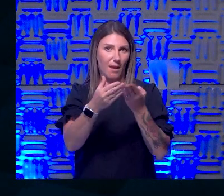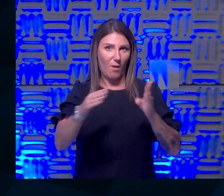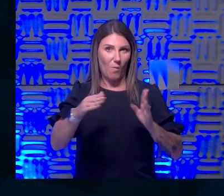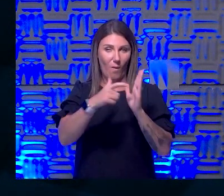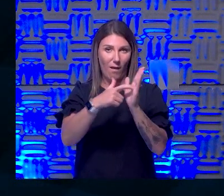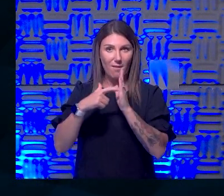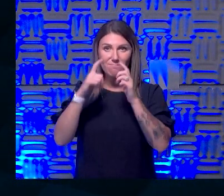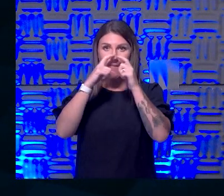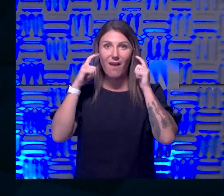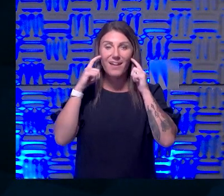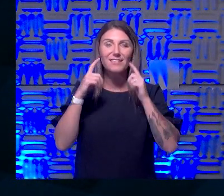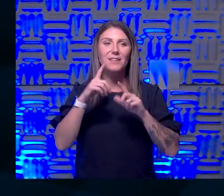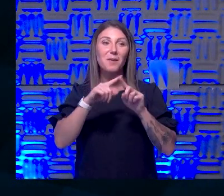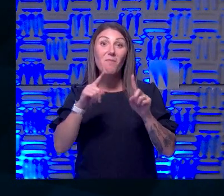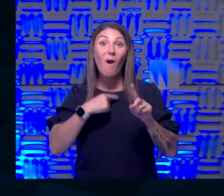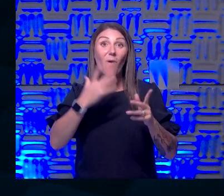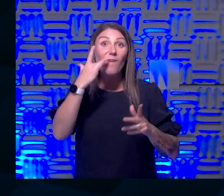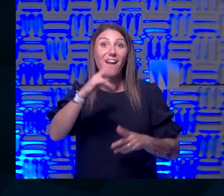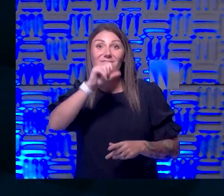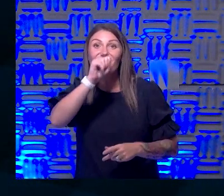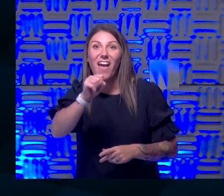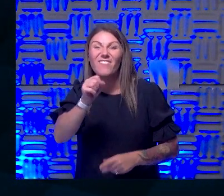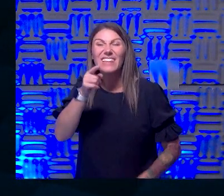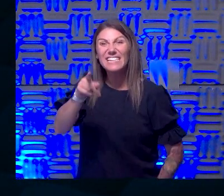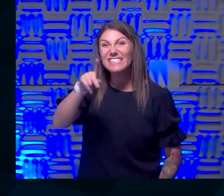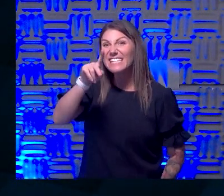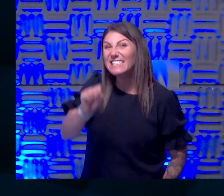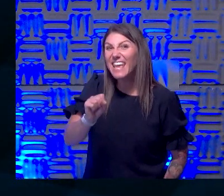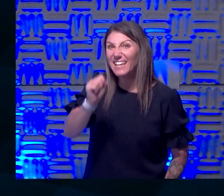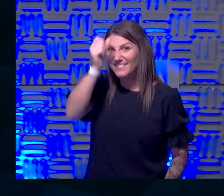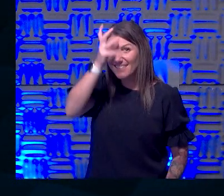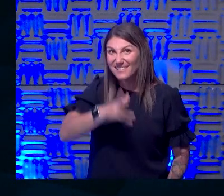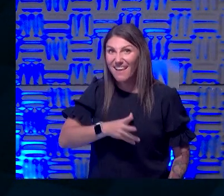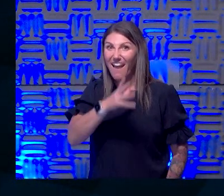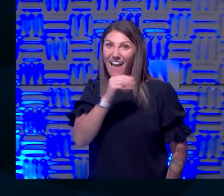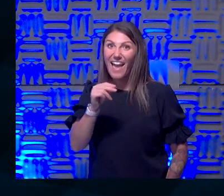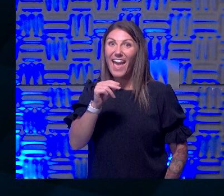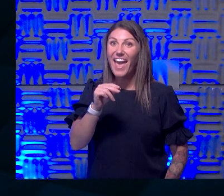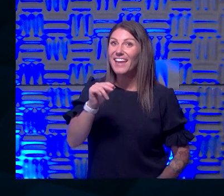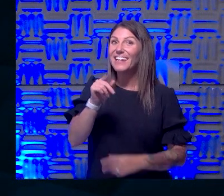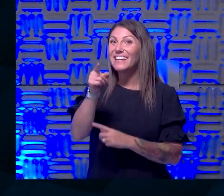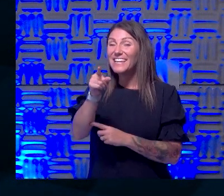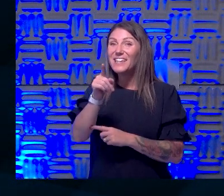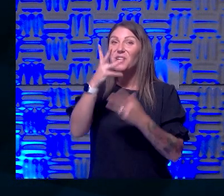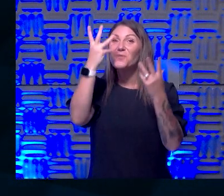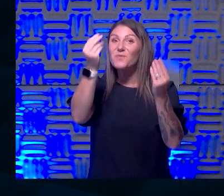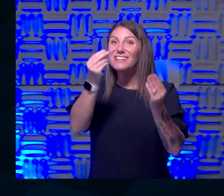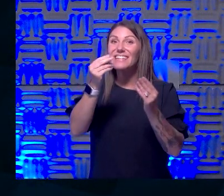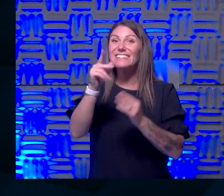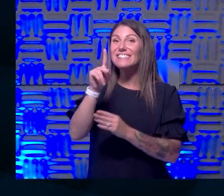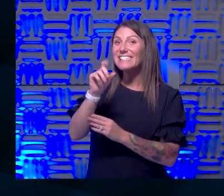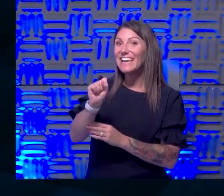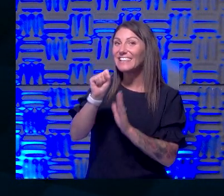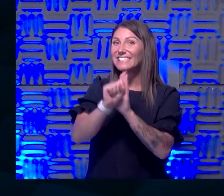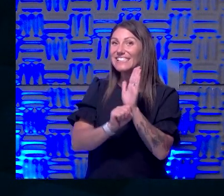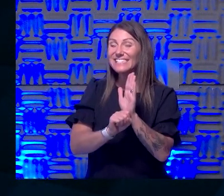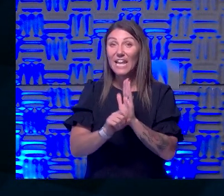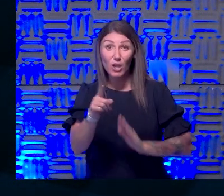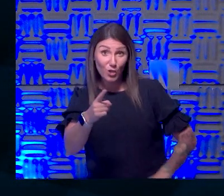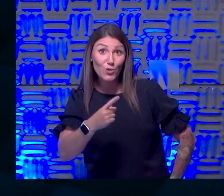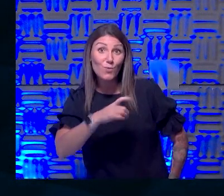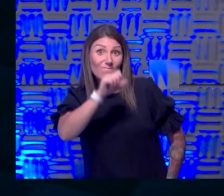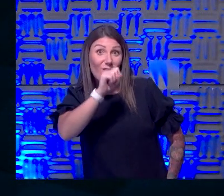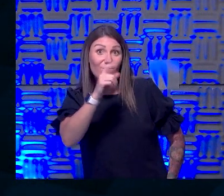so much is because he's a Kansas guy. He went to K-State. And we do love our K-Staters, right, Dana? Absolutely. Yes, Sometimes. we